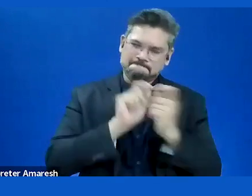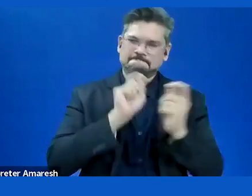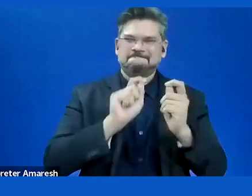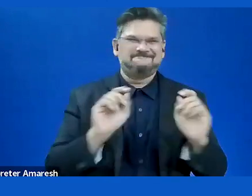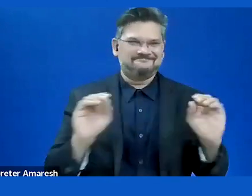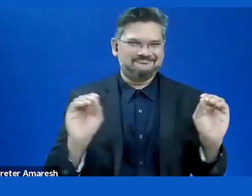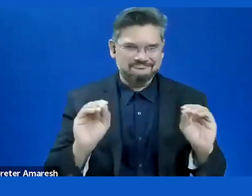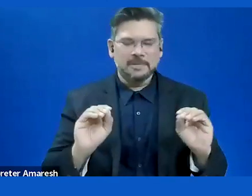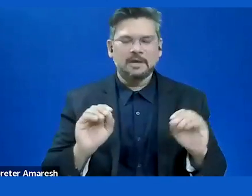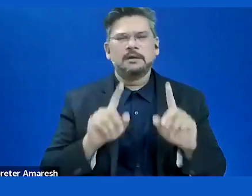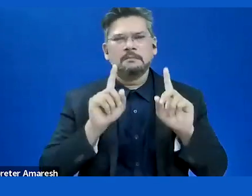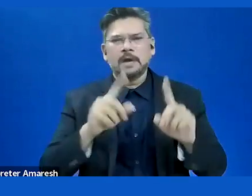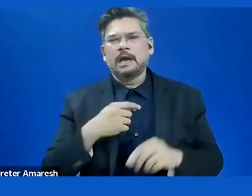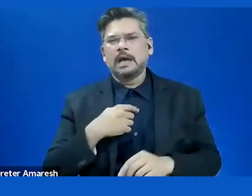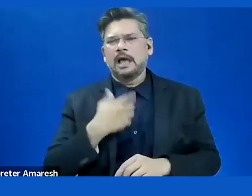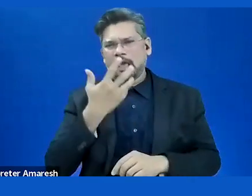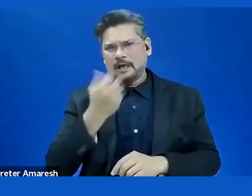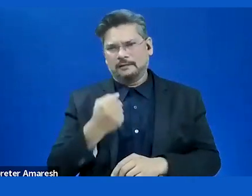of liked,